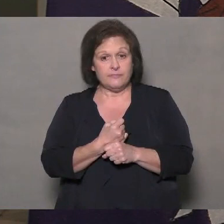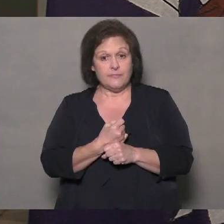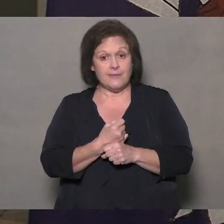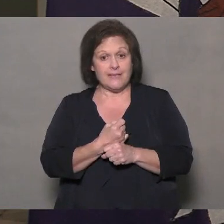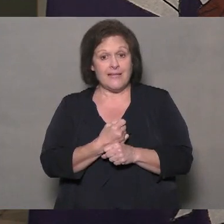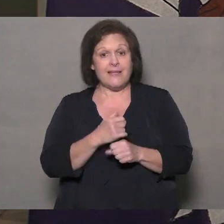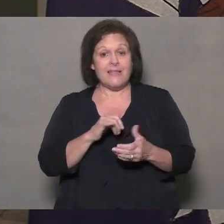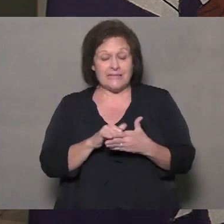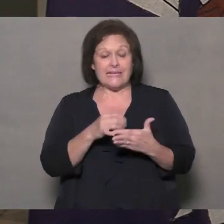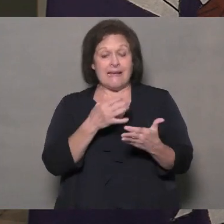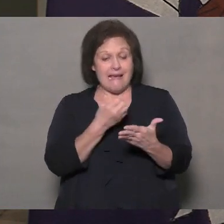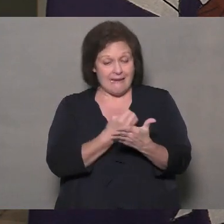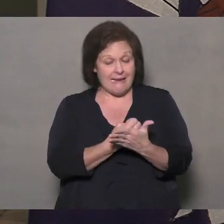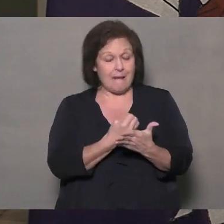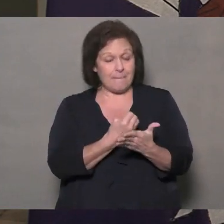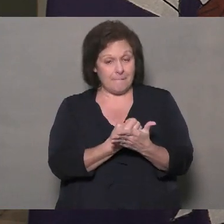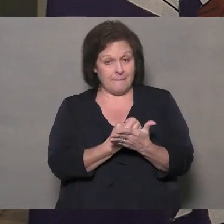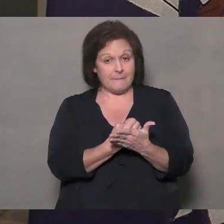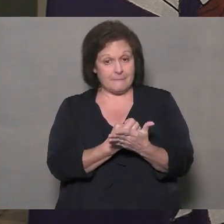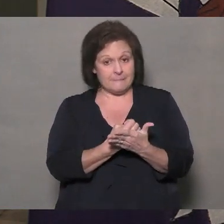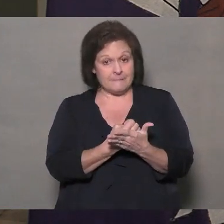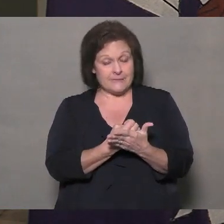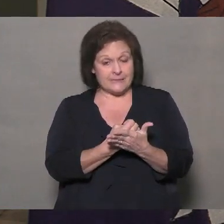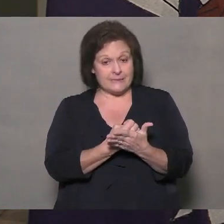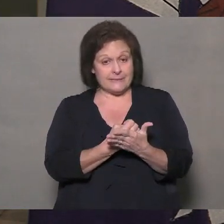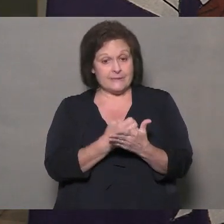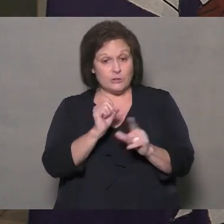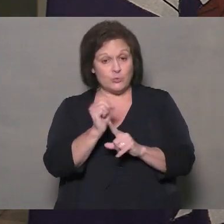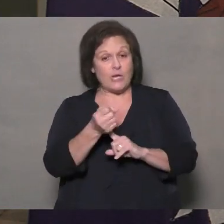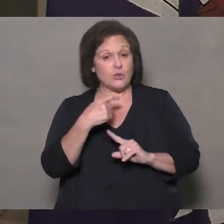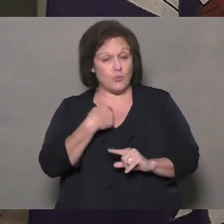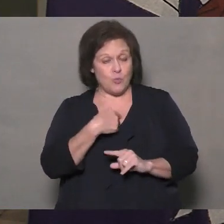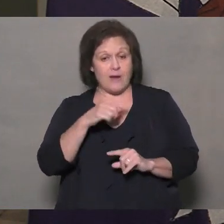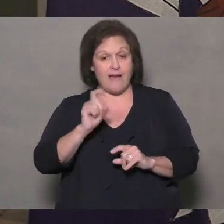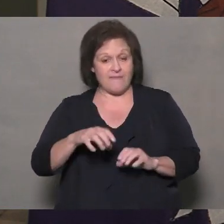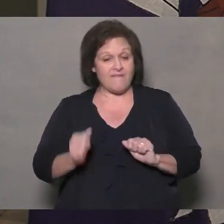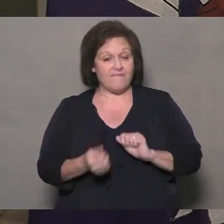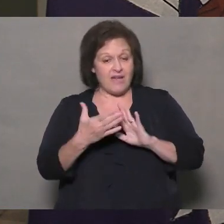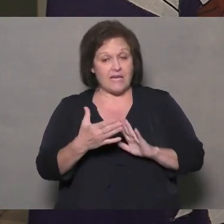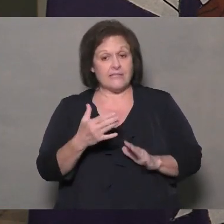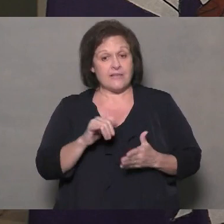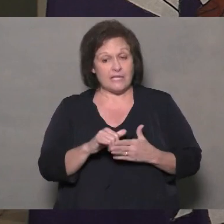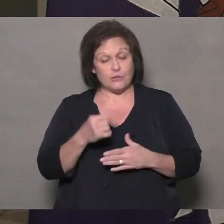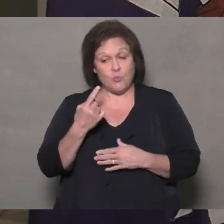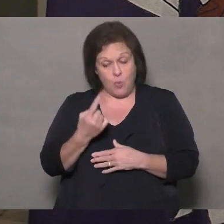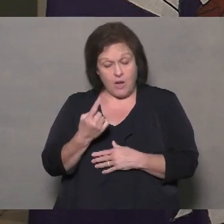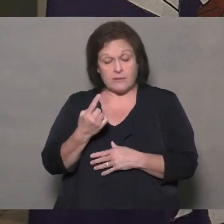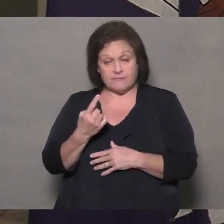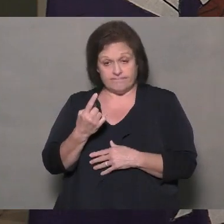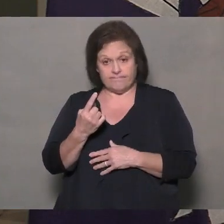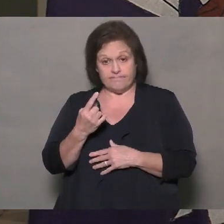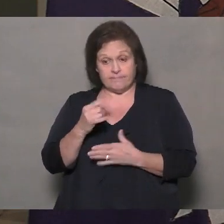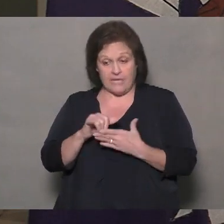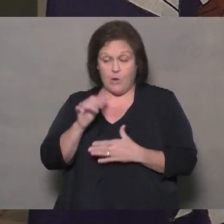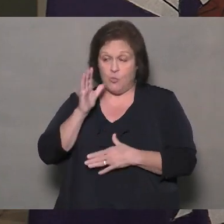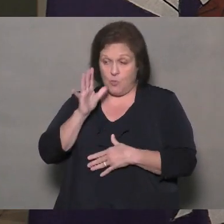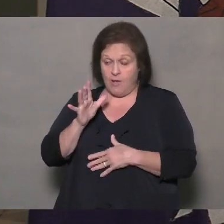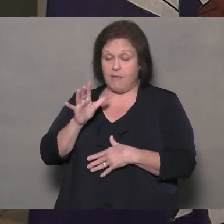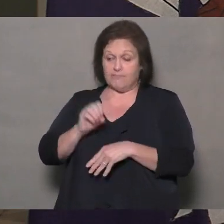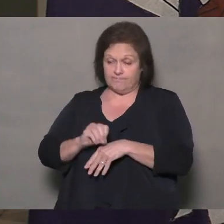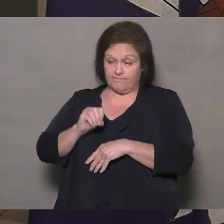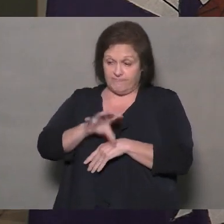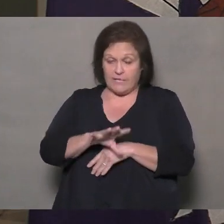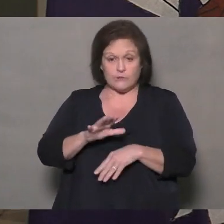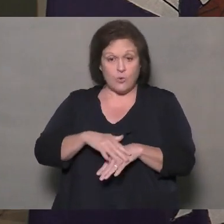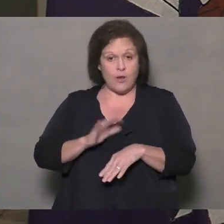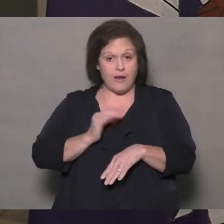That's an economic reality we must face, and it's one that's likely to have a direct impact on